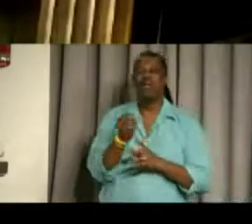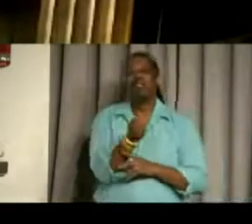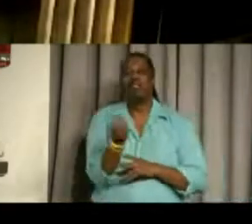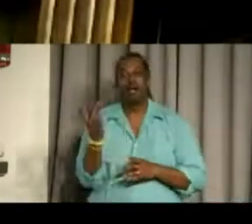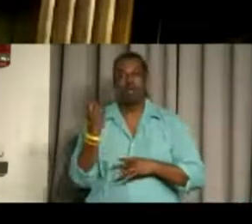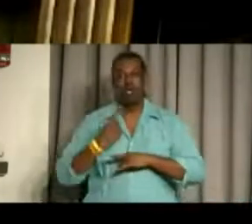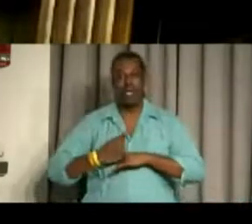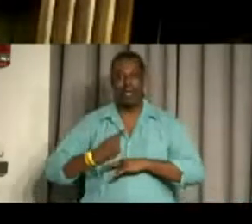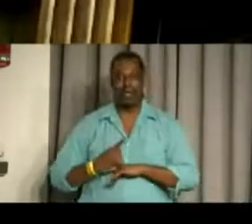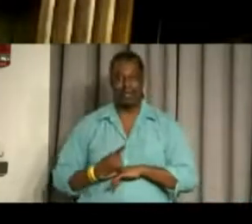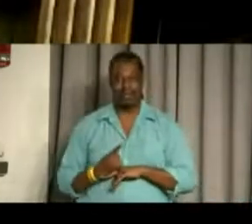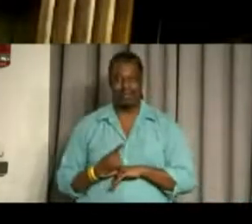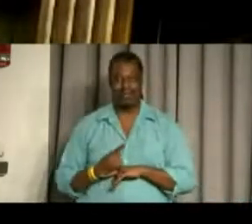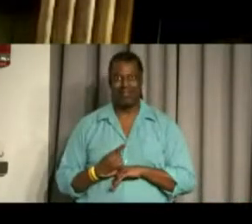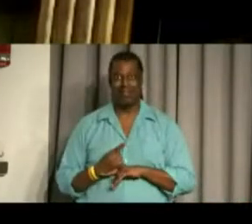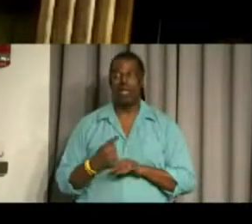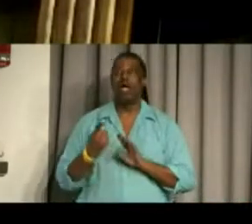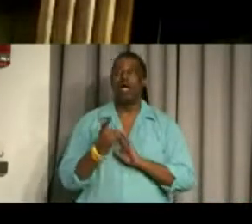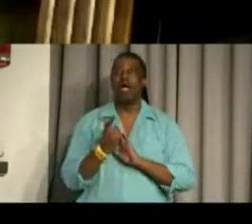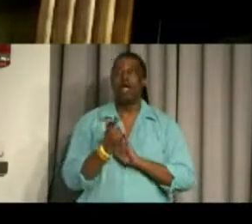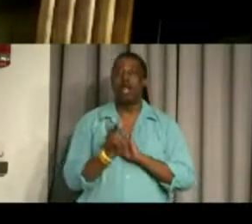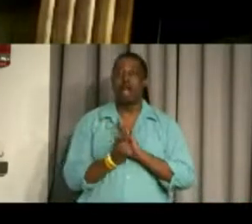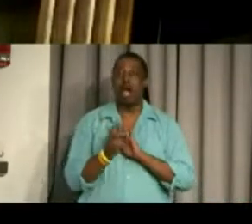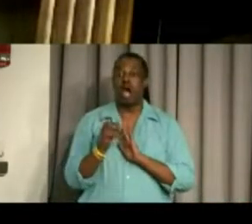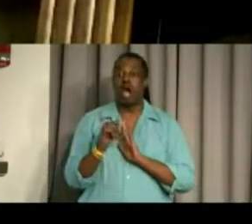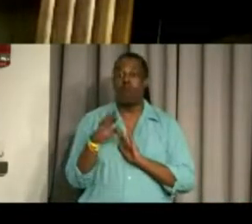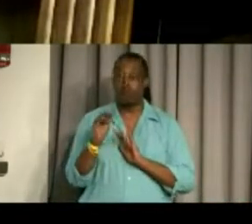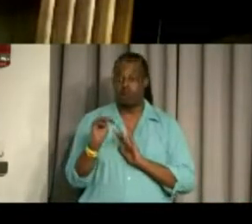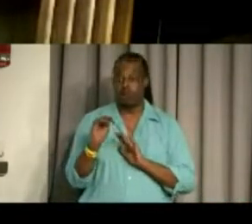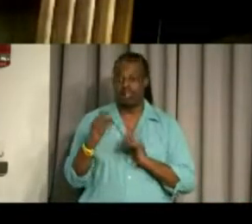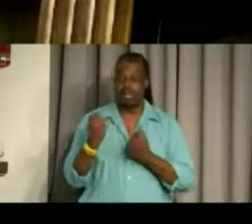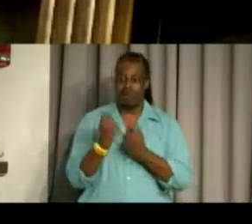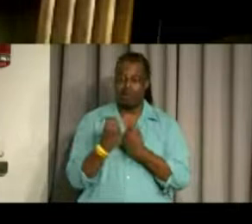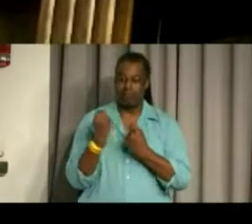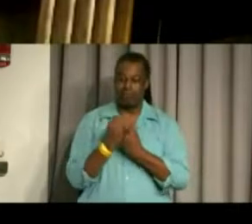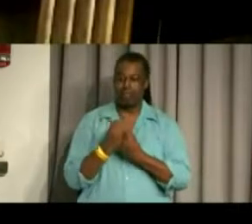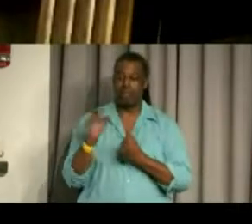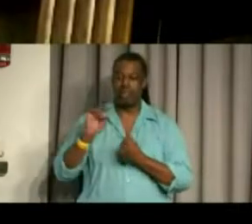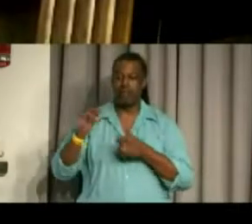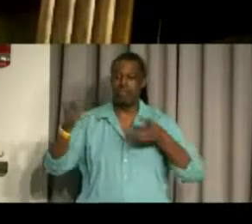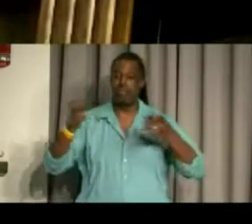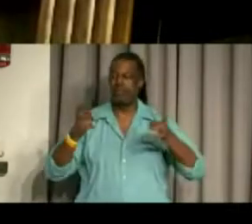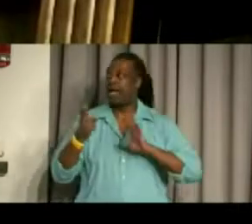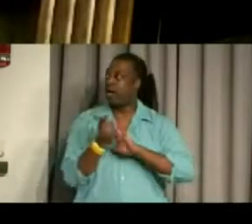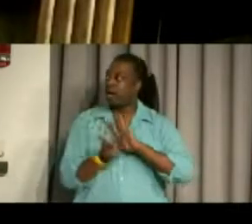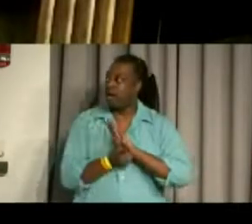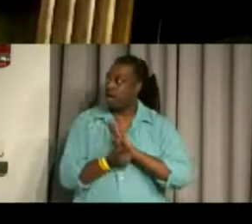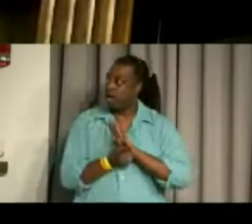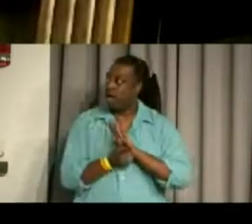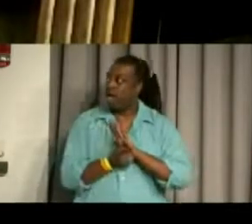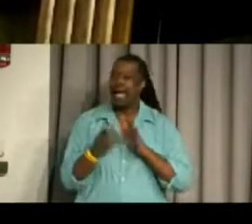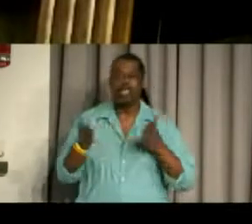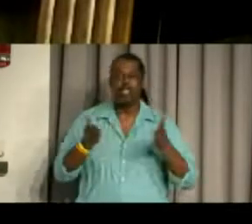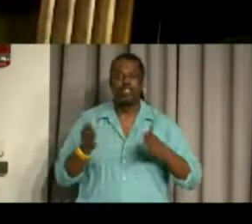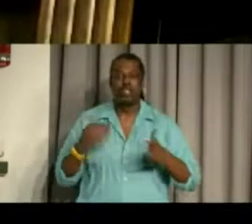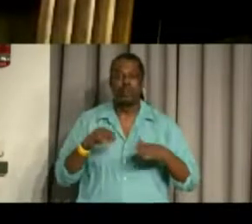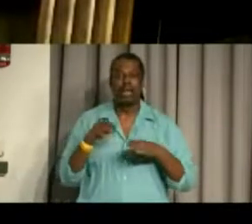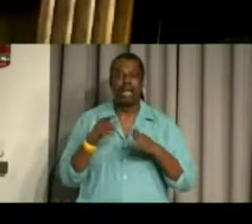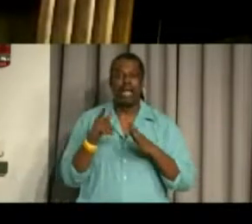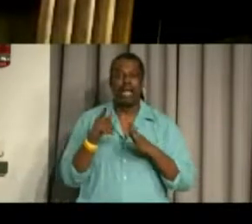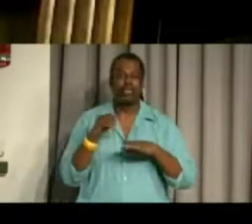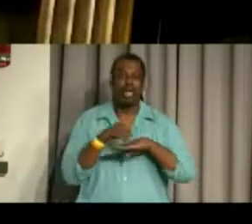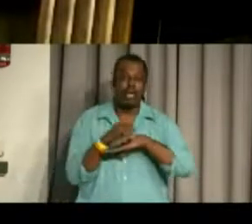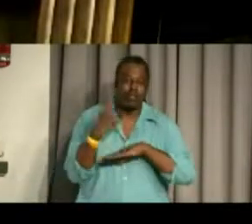days, law firms that were backing the emergency manager law and serving as counsel to the governor and